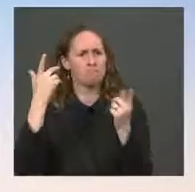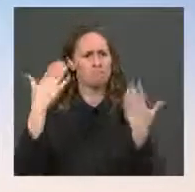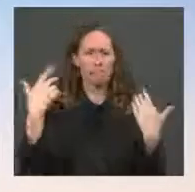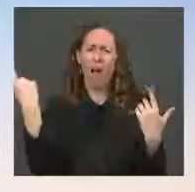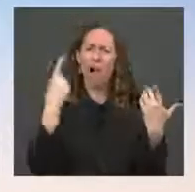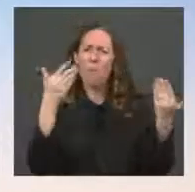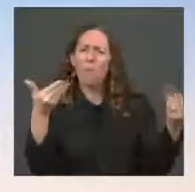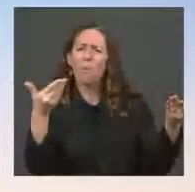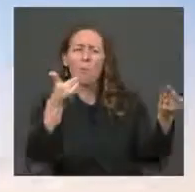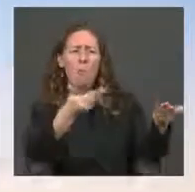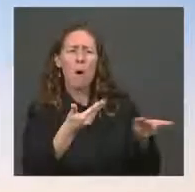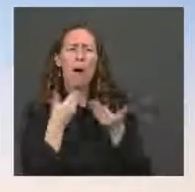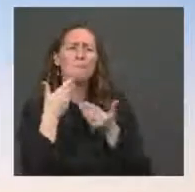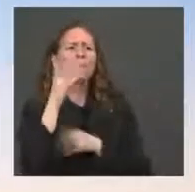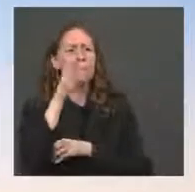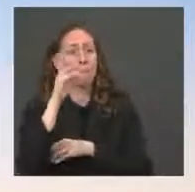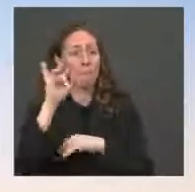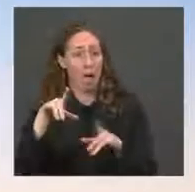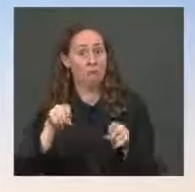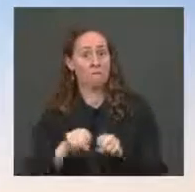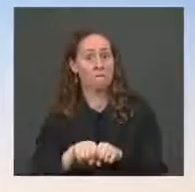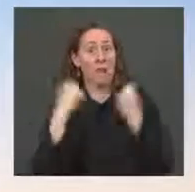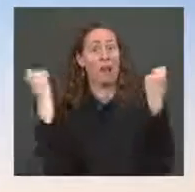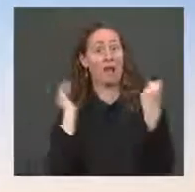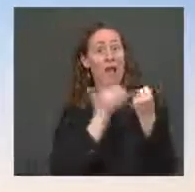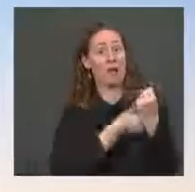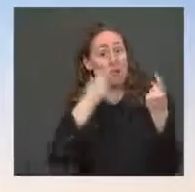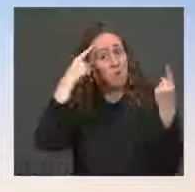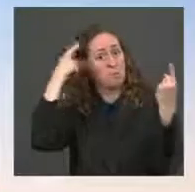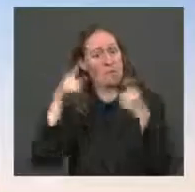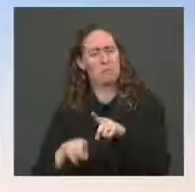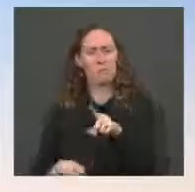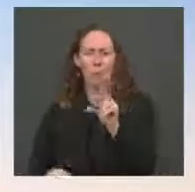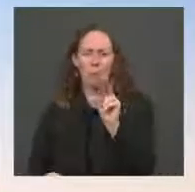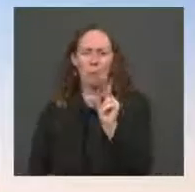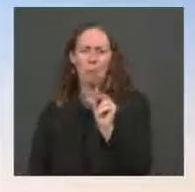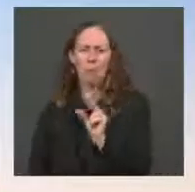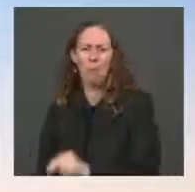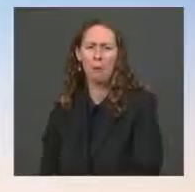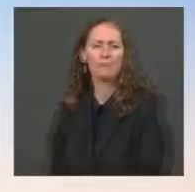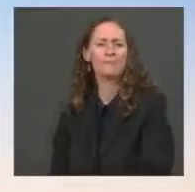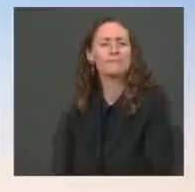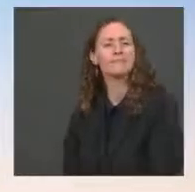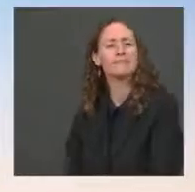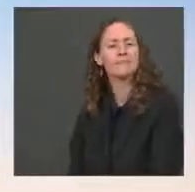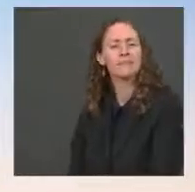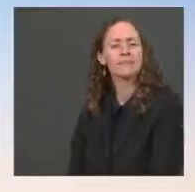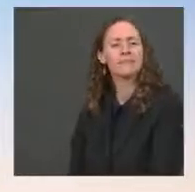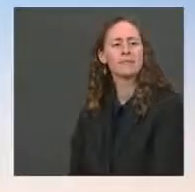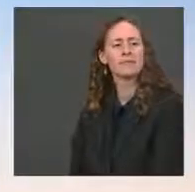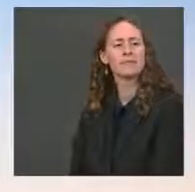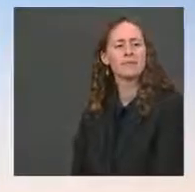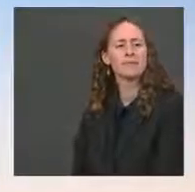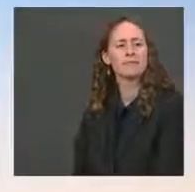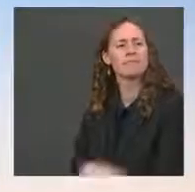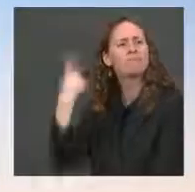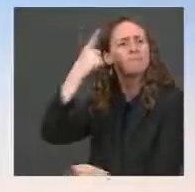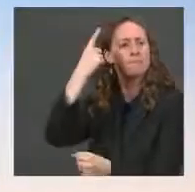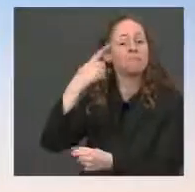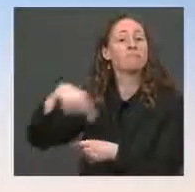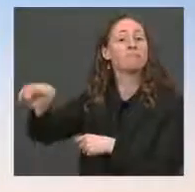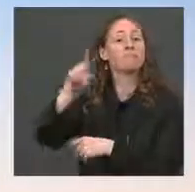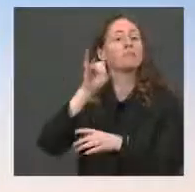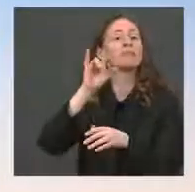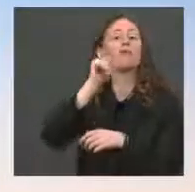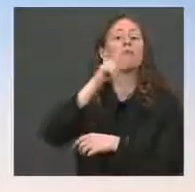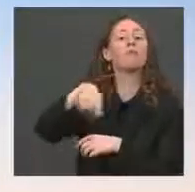pledge. And why wouldn't that violate it? Well, again, I think our pledge, one, is related to Americans making less than $400,000 a year as their